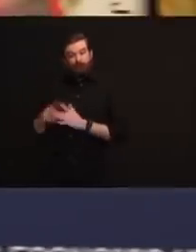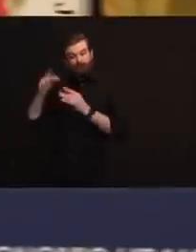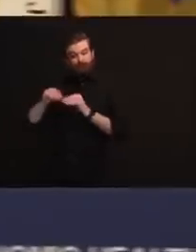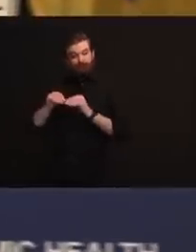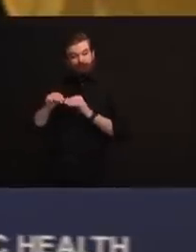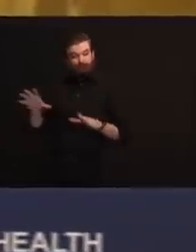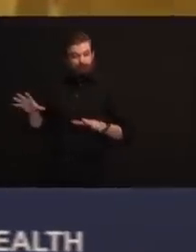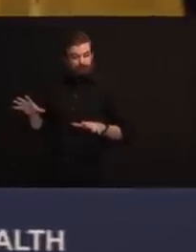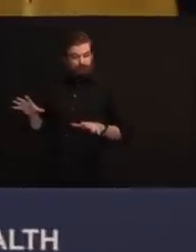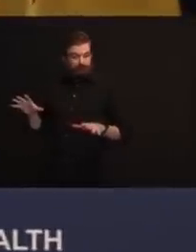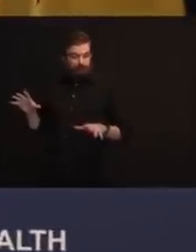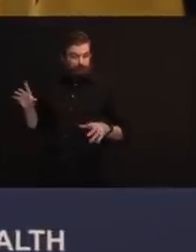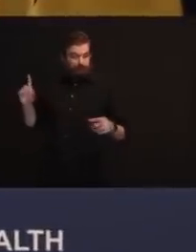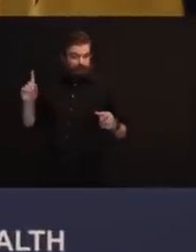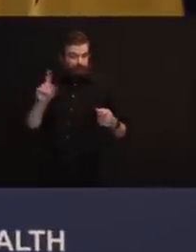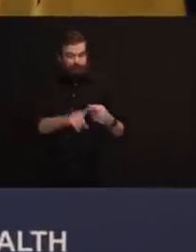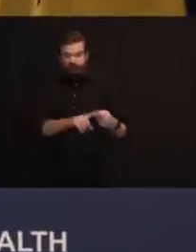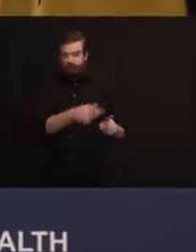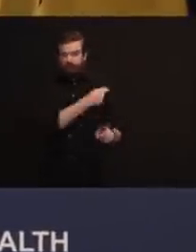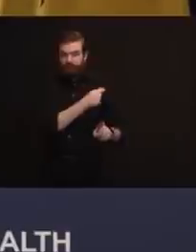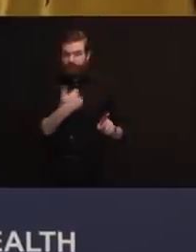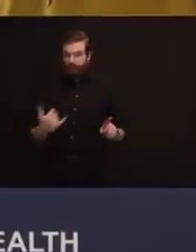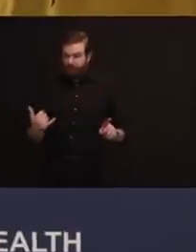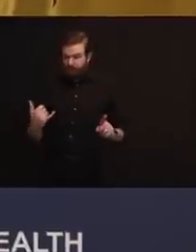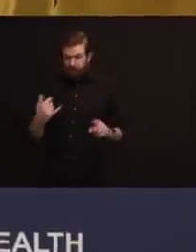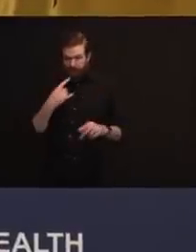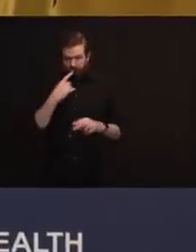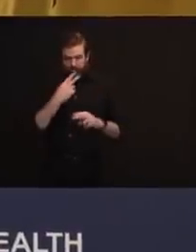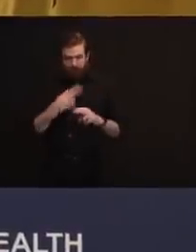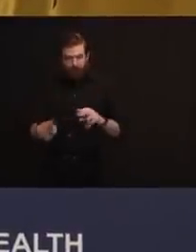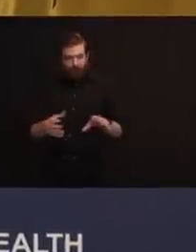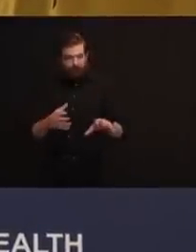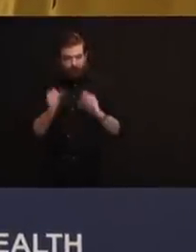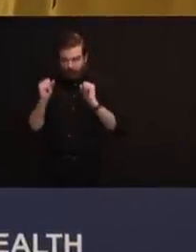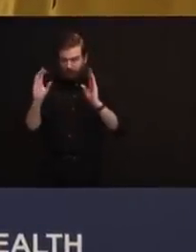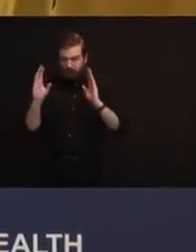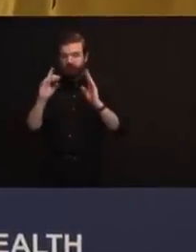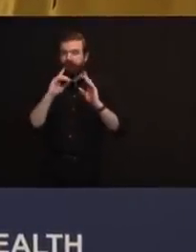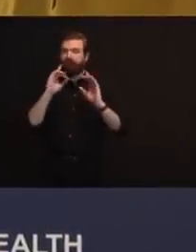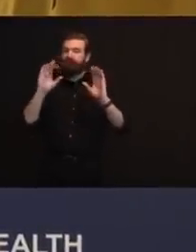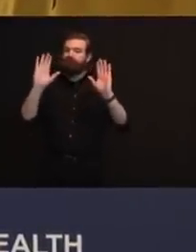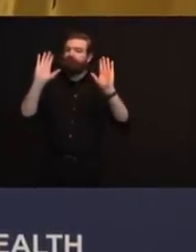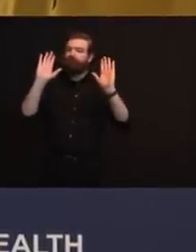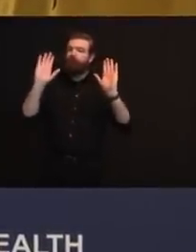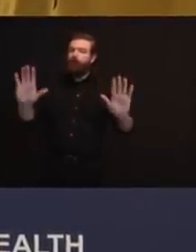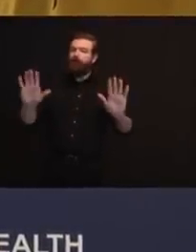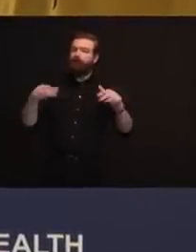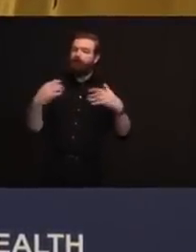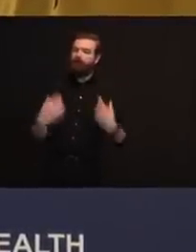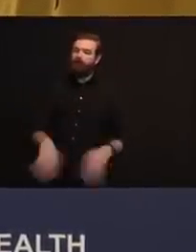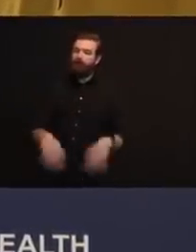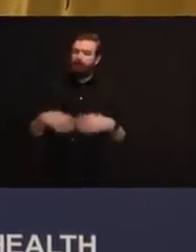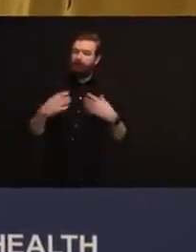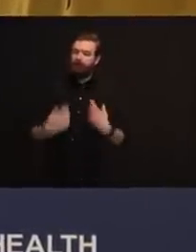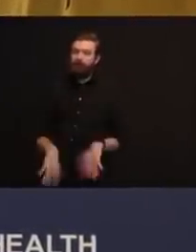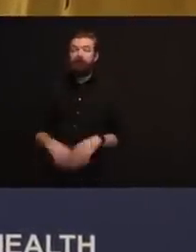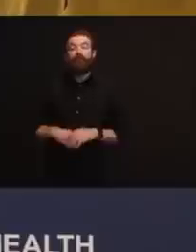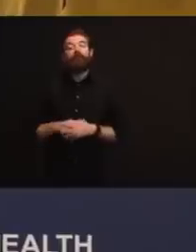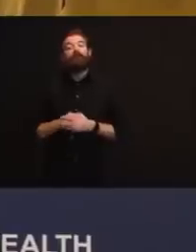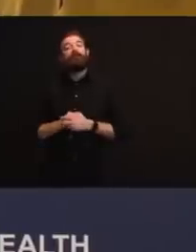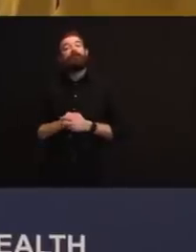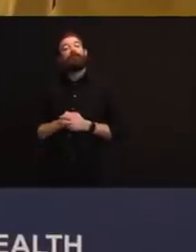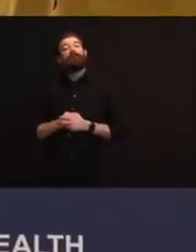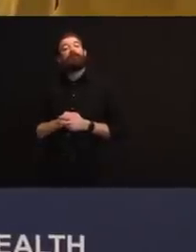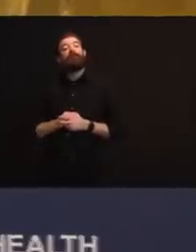women, folks with allergies, and kids, right? Kids for sure, under the age of 16. Under 16 Actually, for